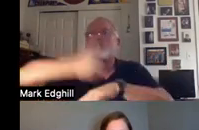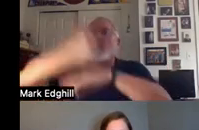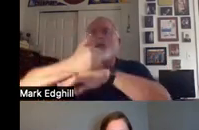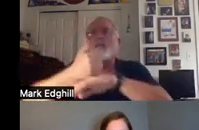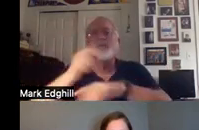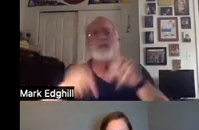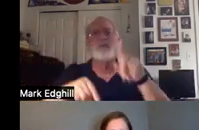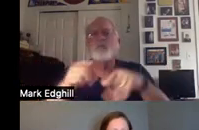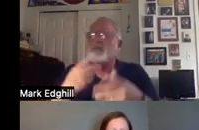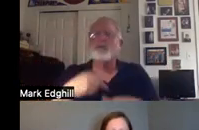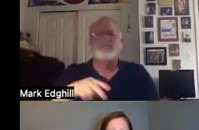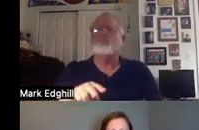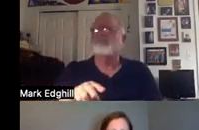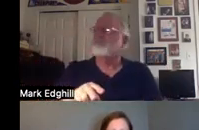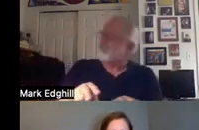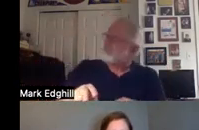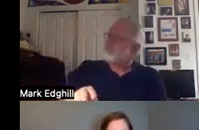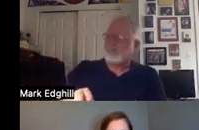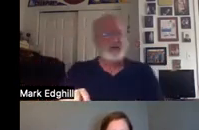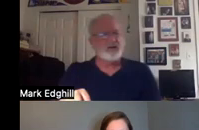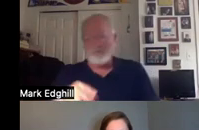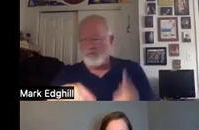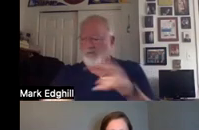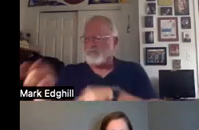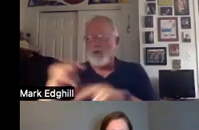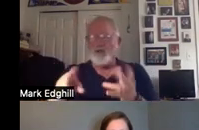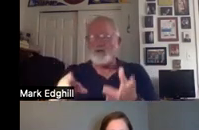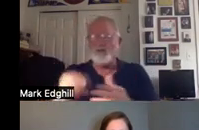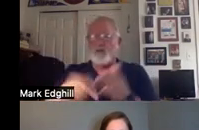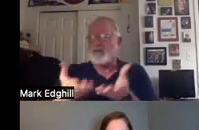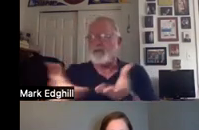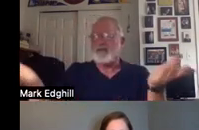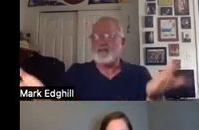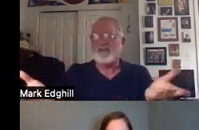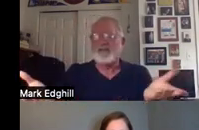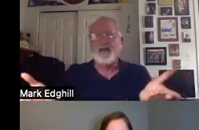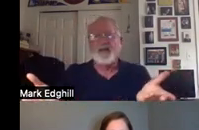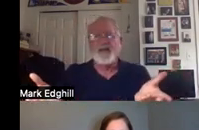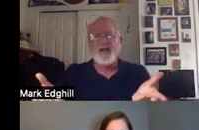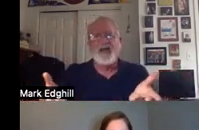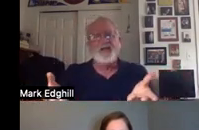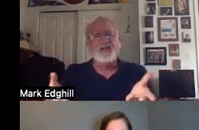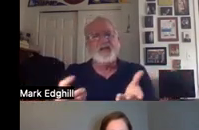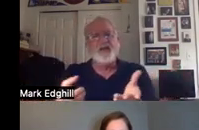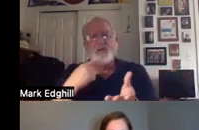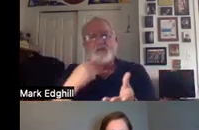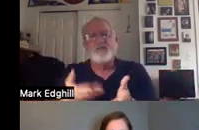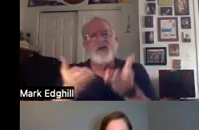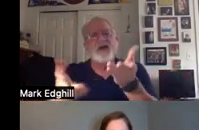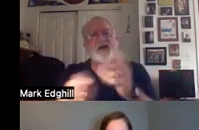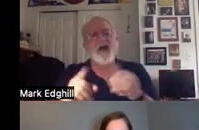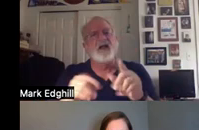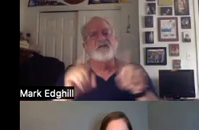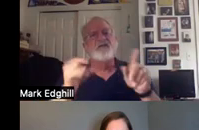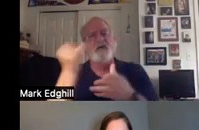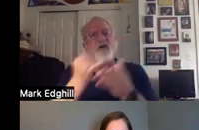just set it up. And people. And he doesn't ask permission. He just sets it up. This is interesting. What is this thing? People can come and